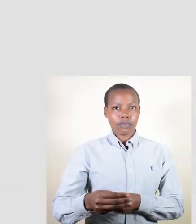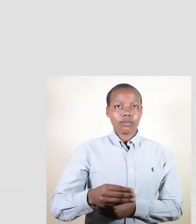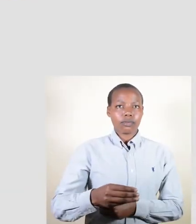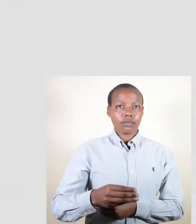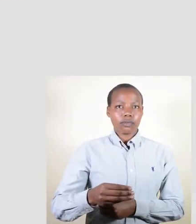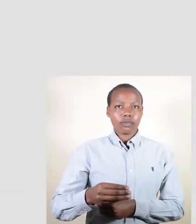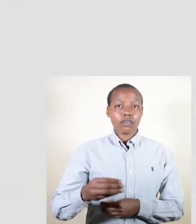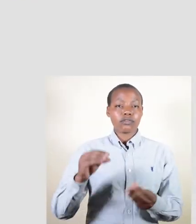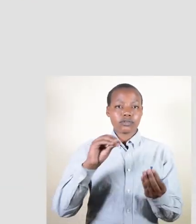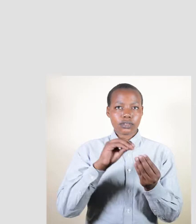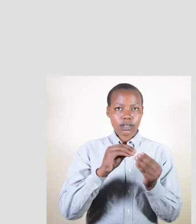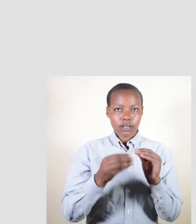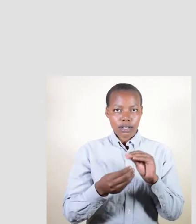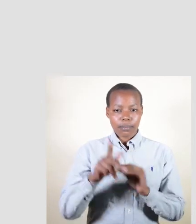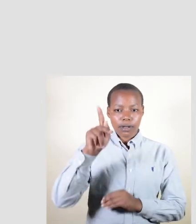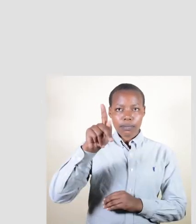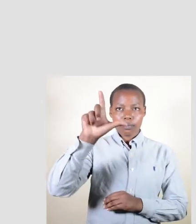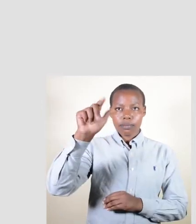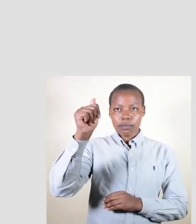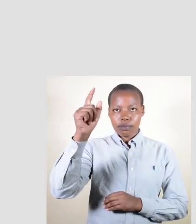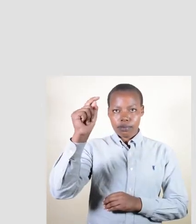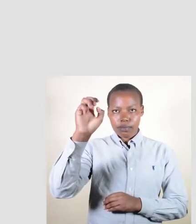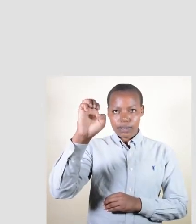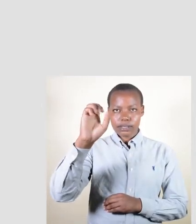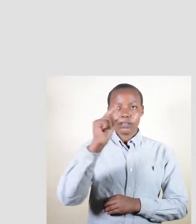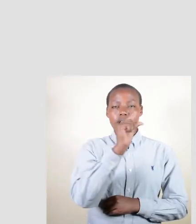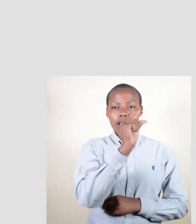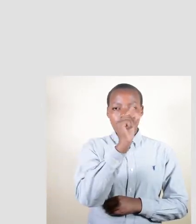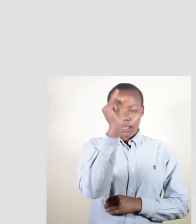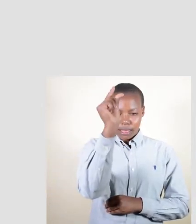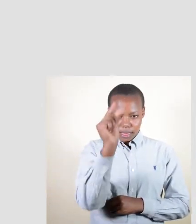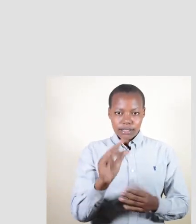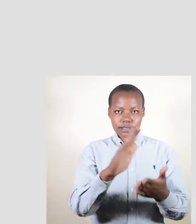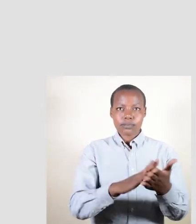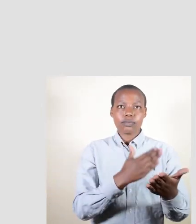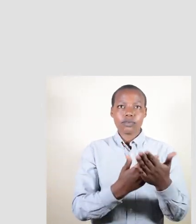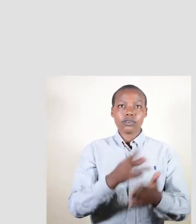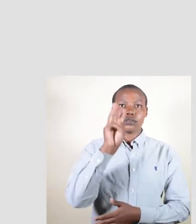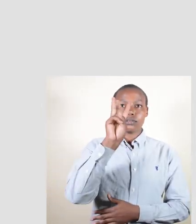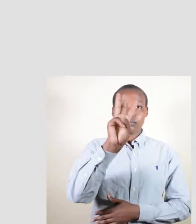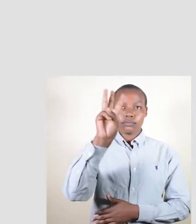Replacement of reflective number plates. The customer makes an application on